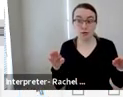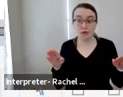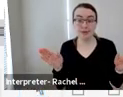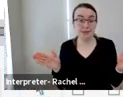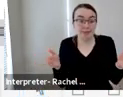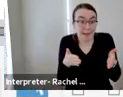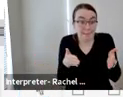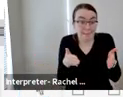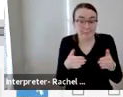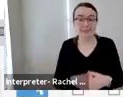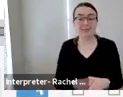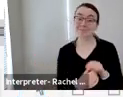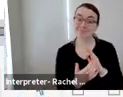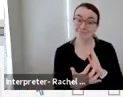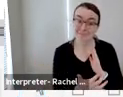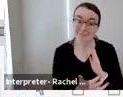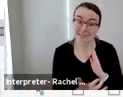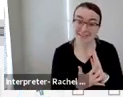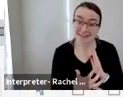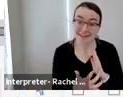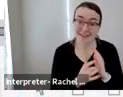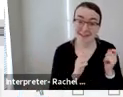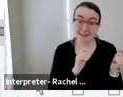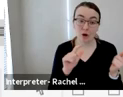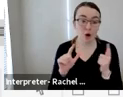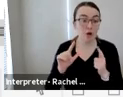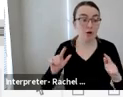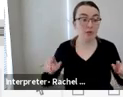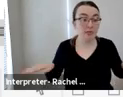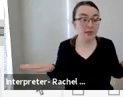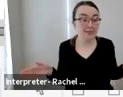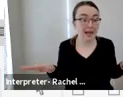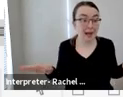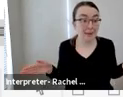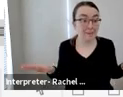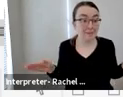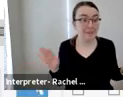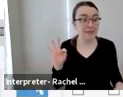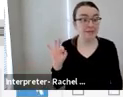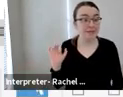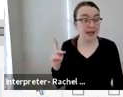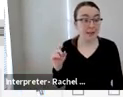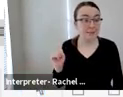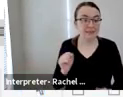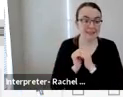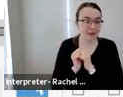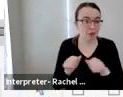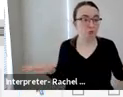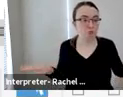and technically all the flaps articulate down as well in unison